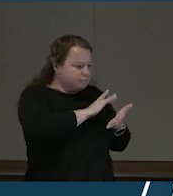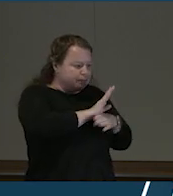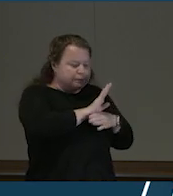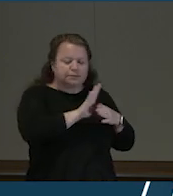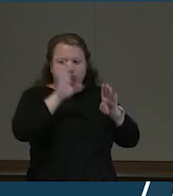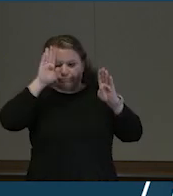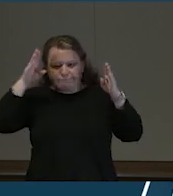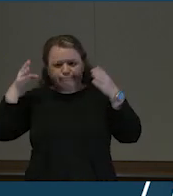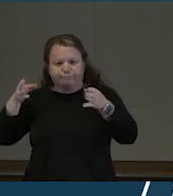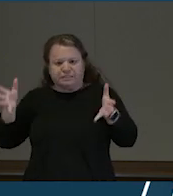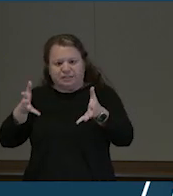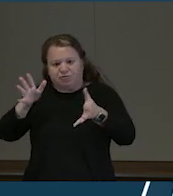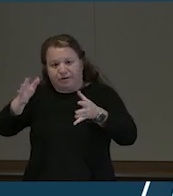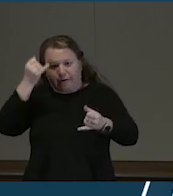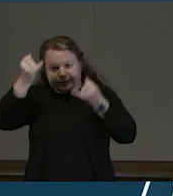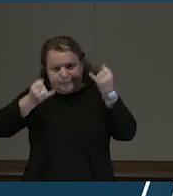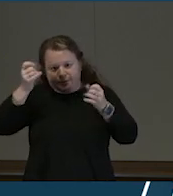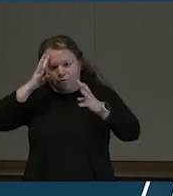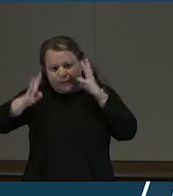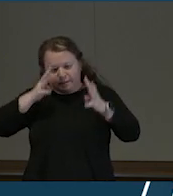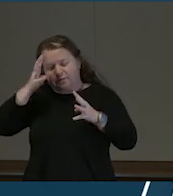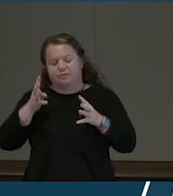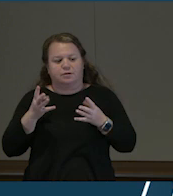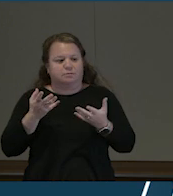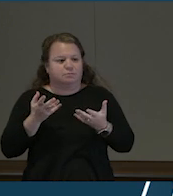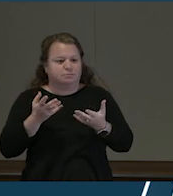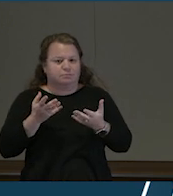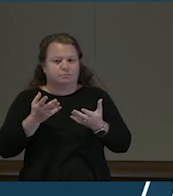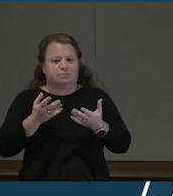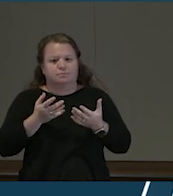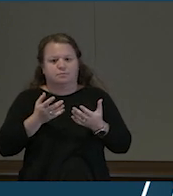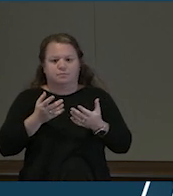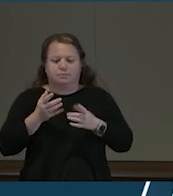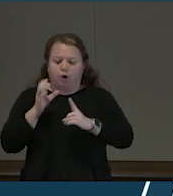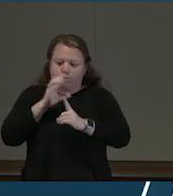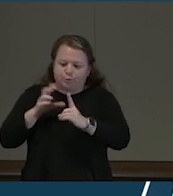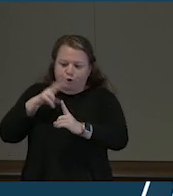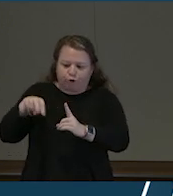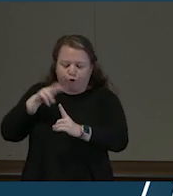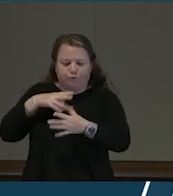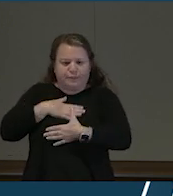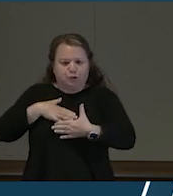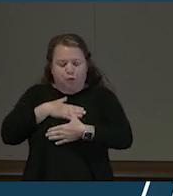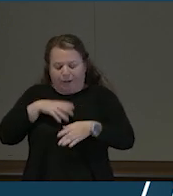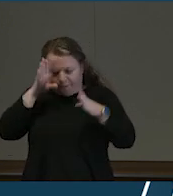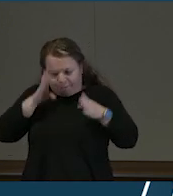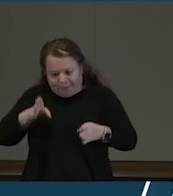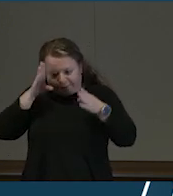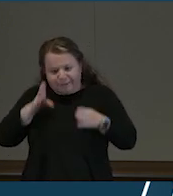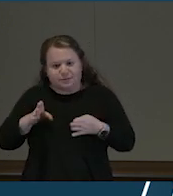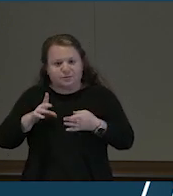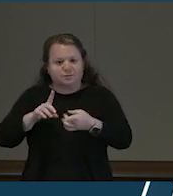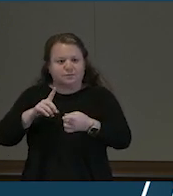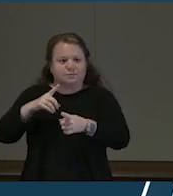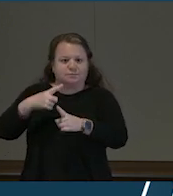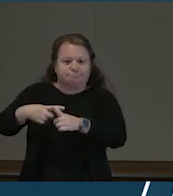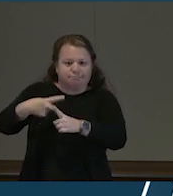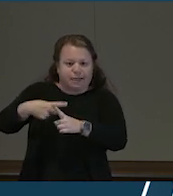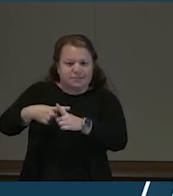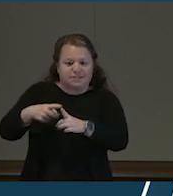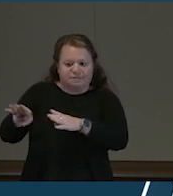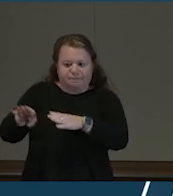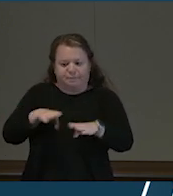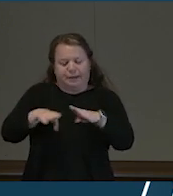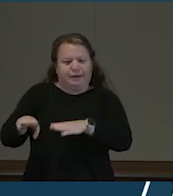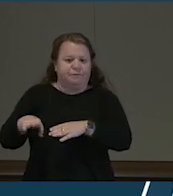and creativity. Being an appreciative audience is to observe, enjoy, and pay attention to the positive